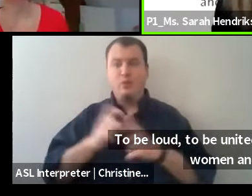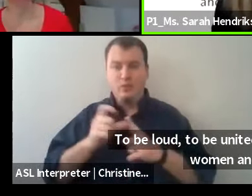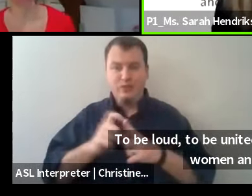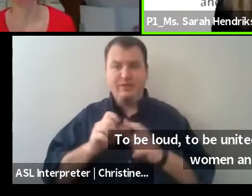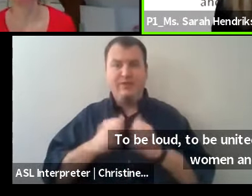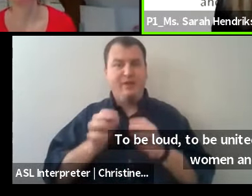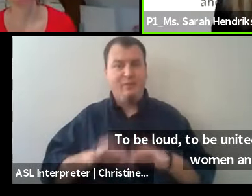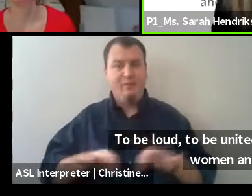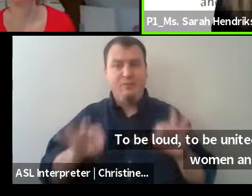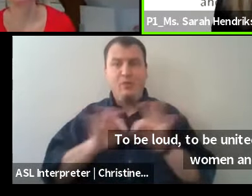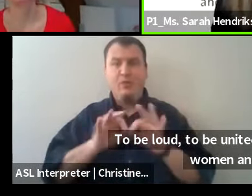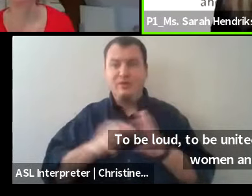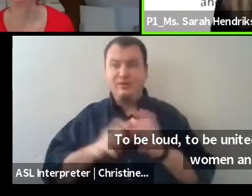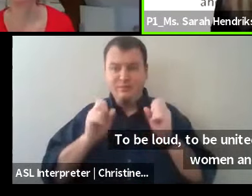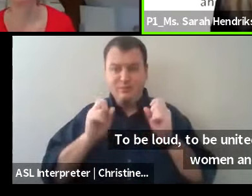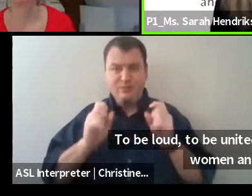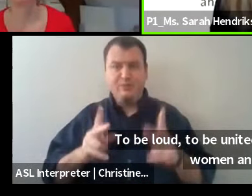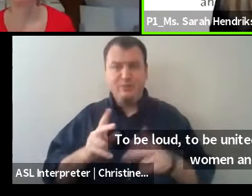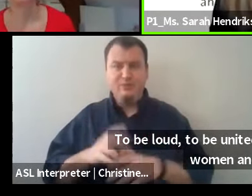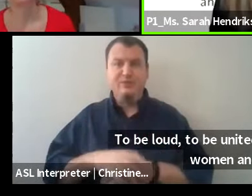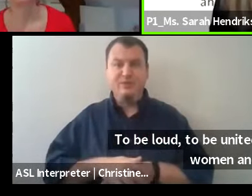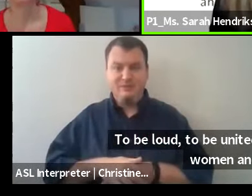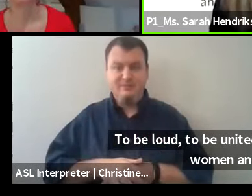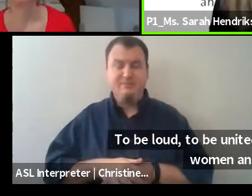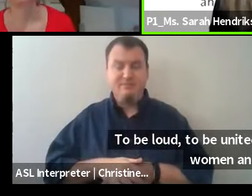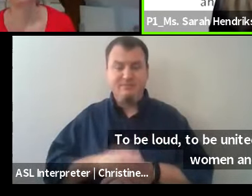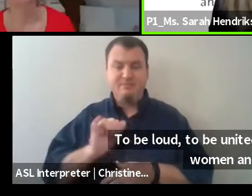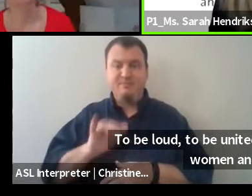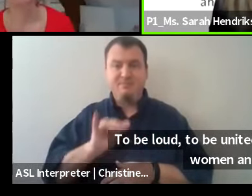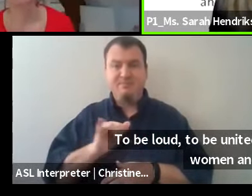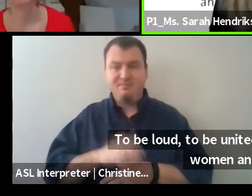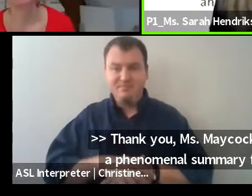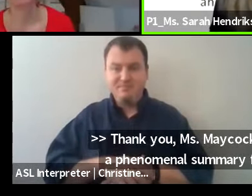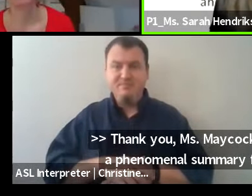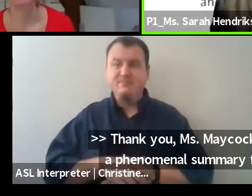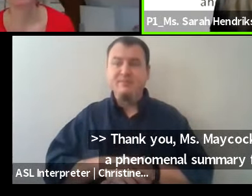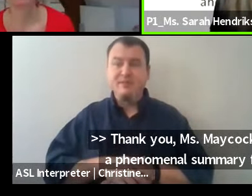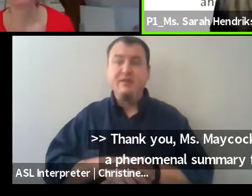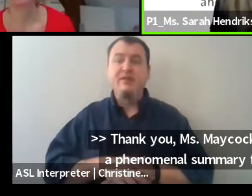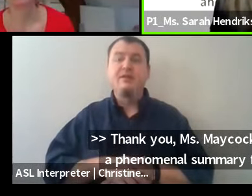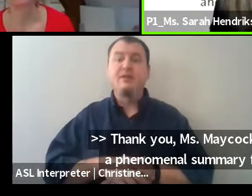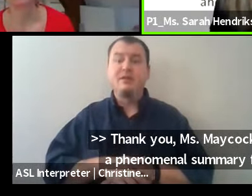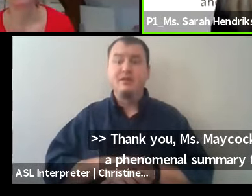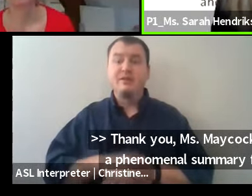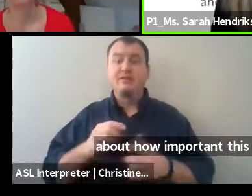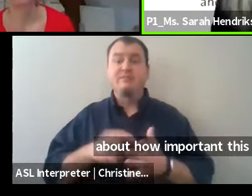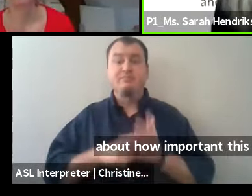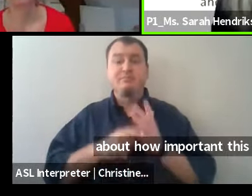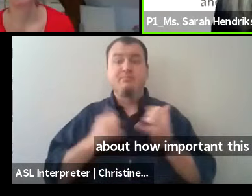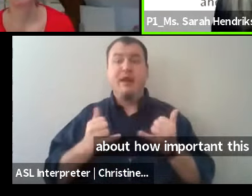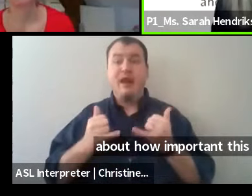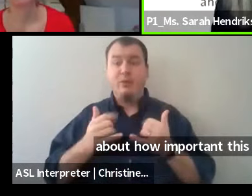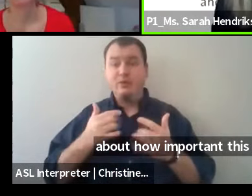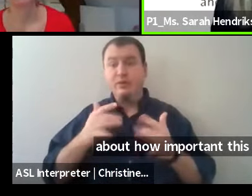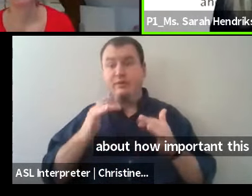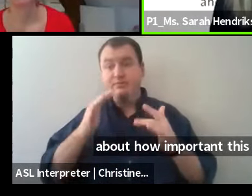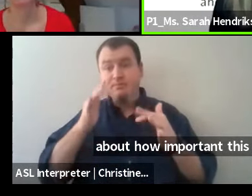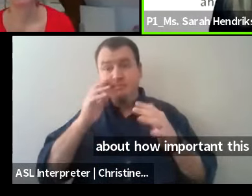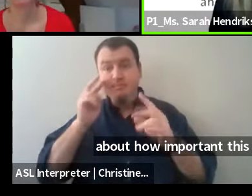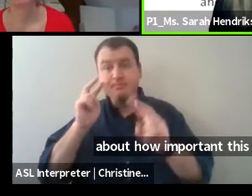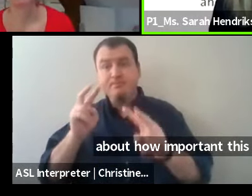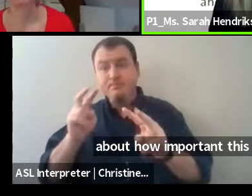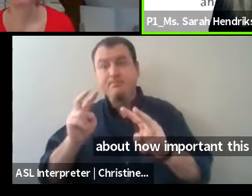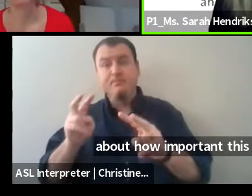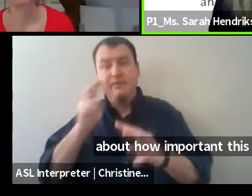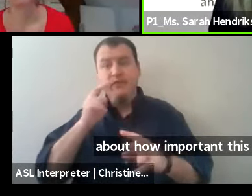important this opportunity is that lies before us now. And especially as we head towards the high-level